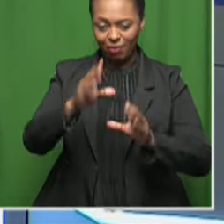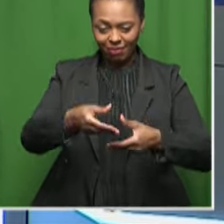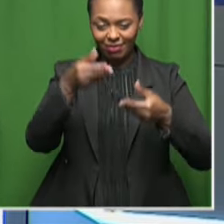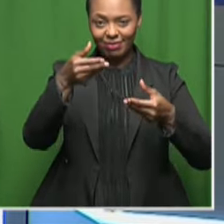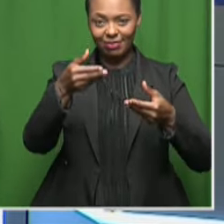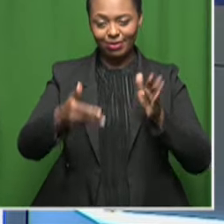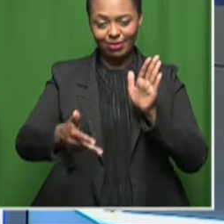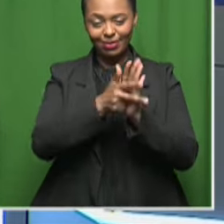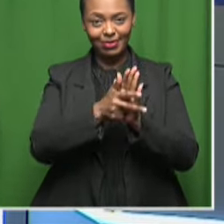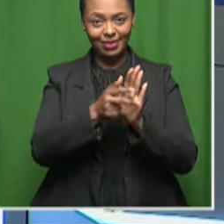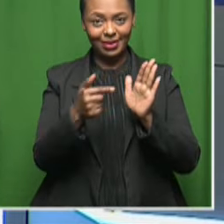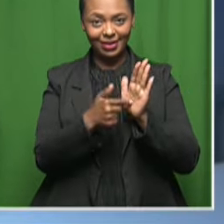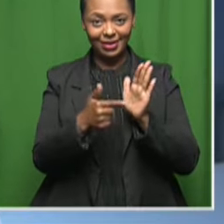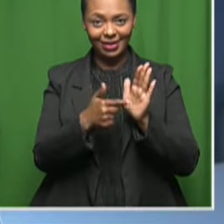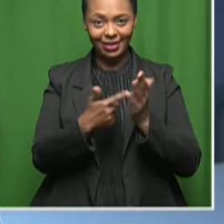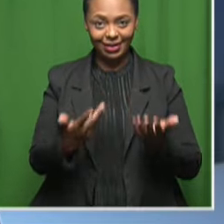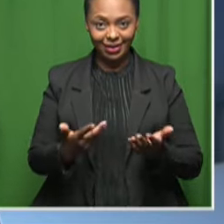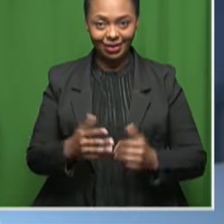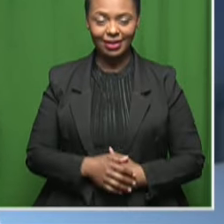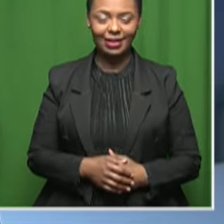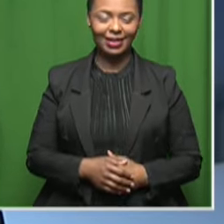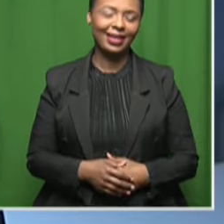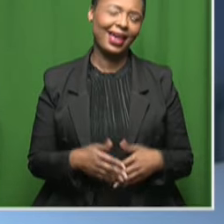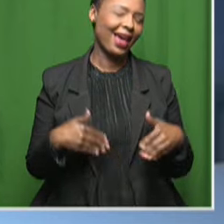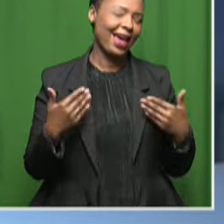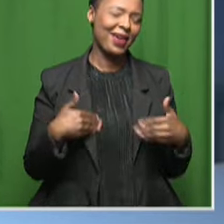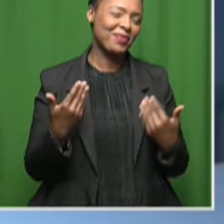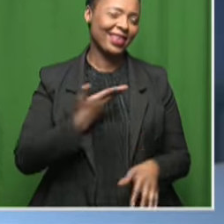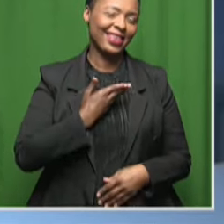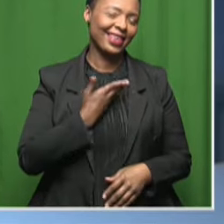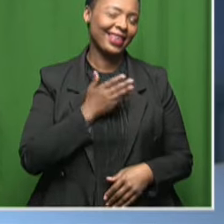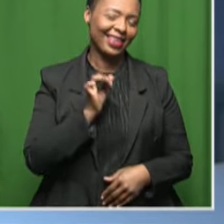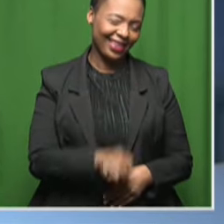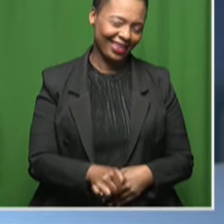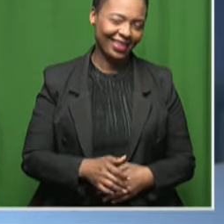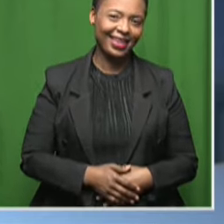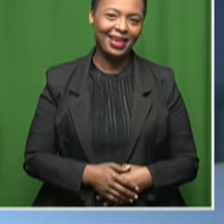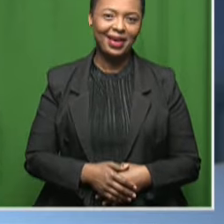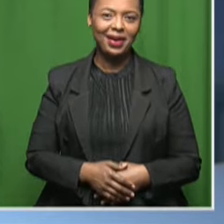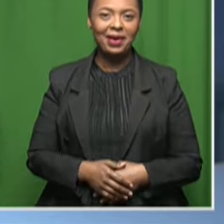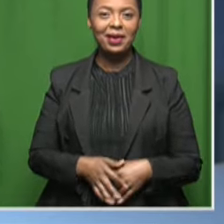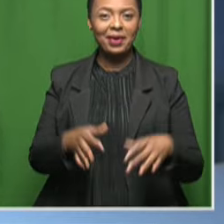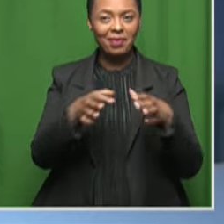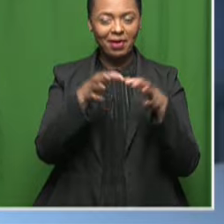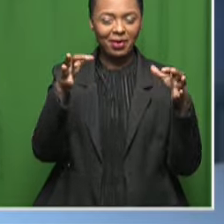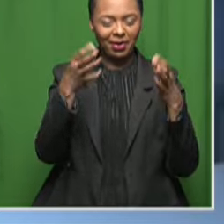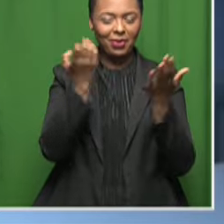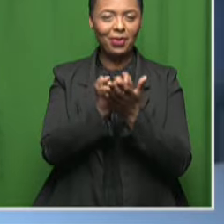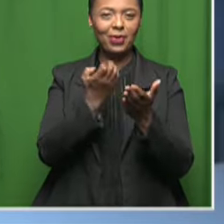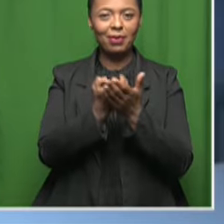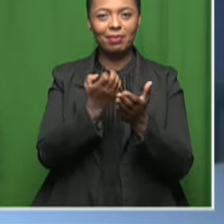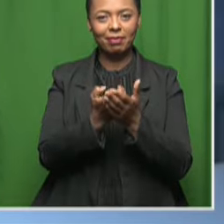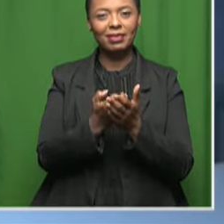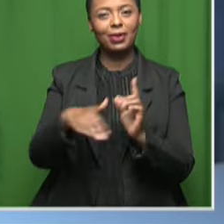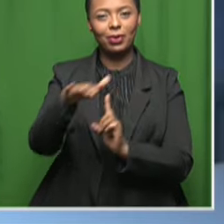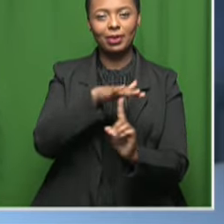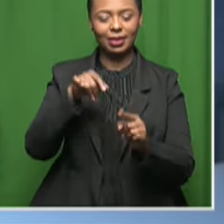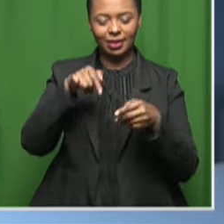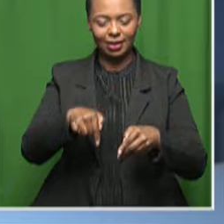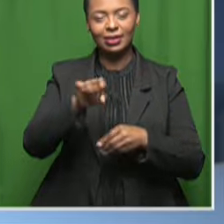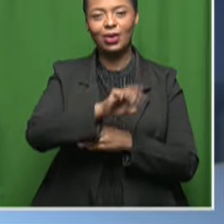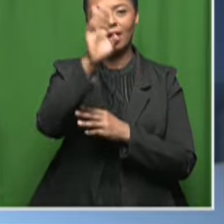happy. I think the mood, the macroeconomic conditions in South Africa are